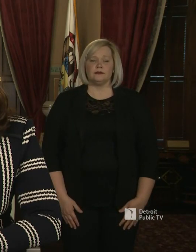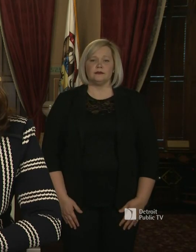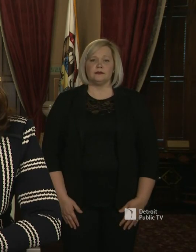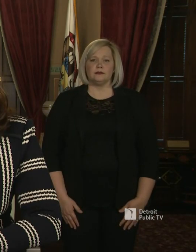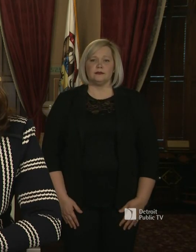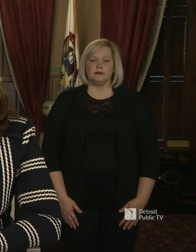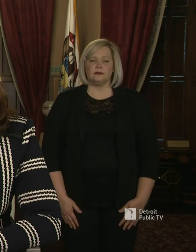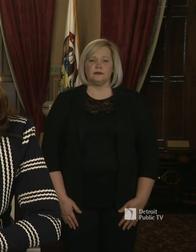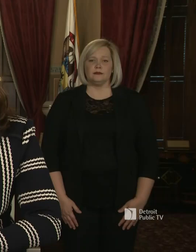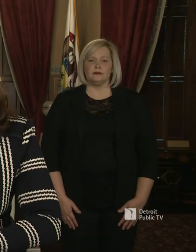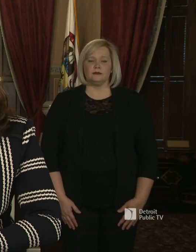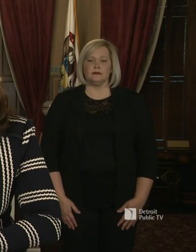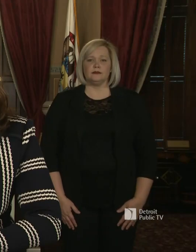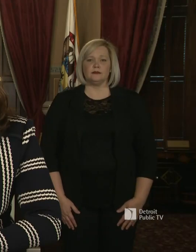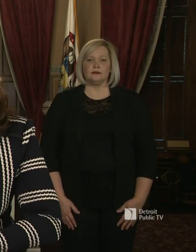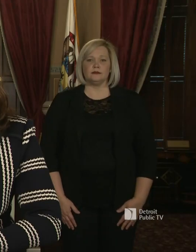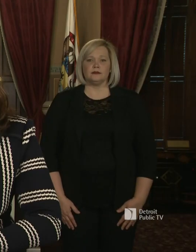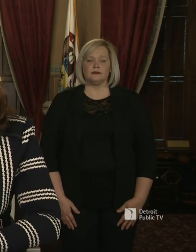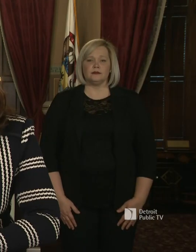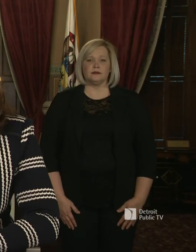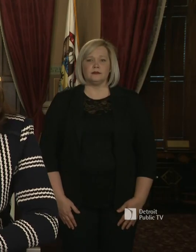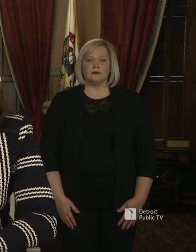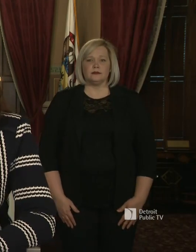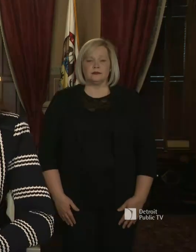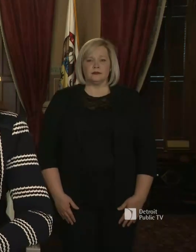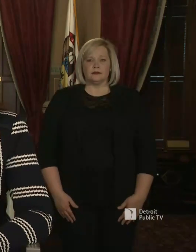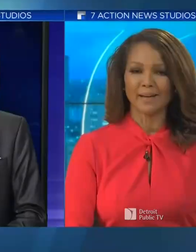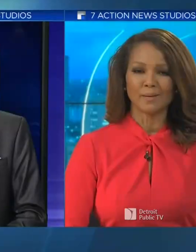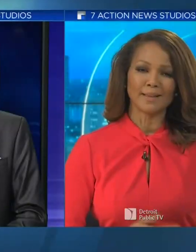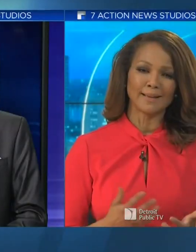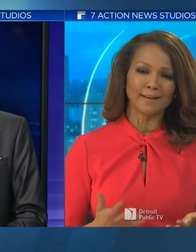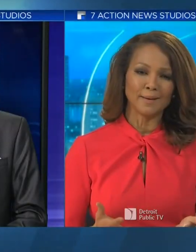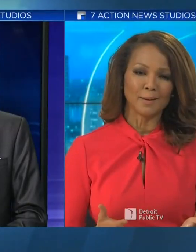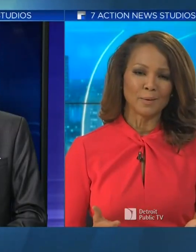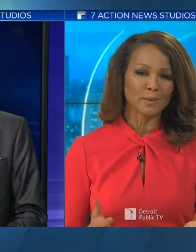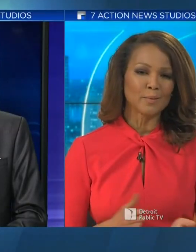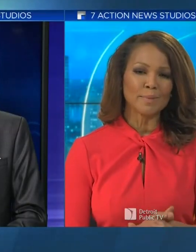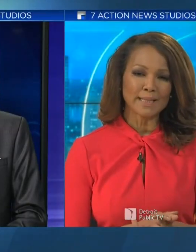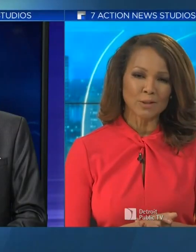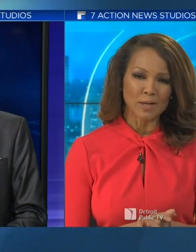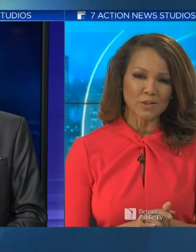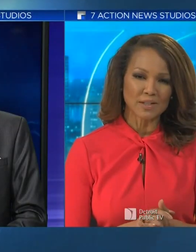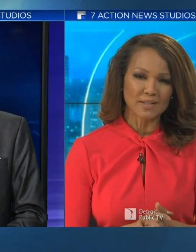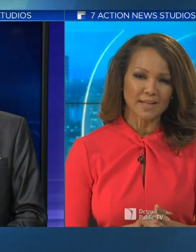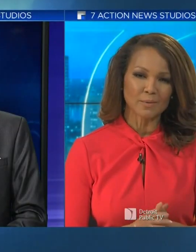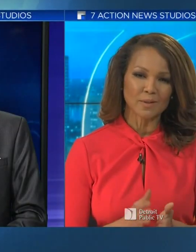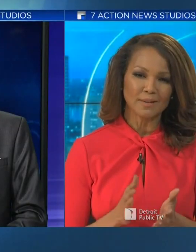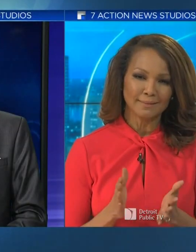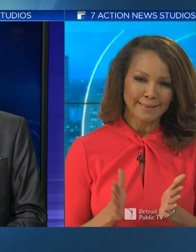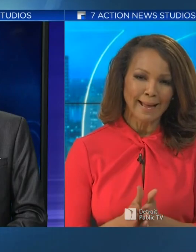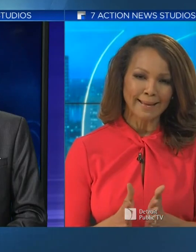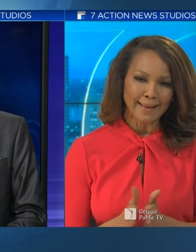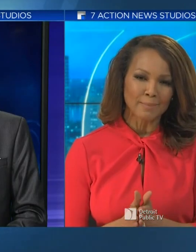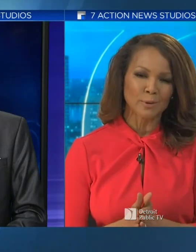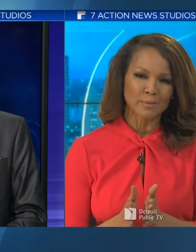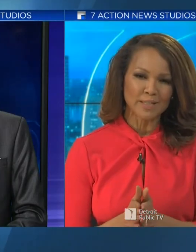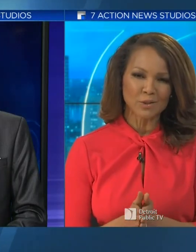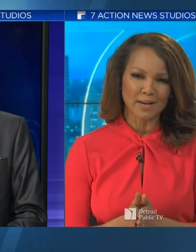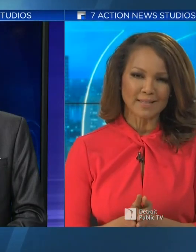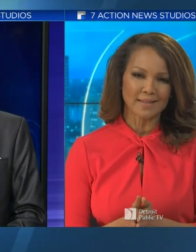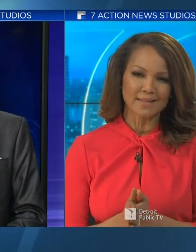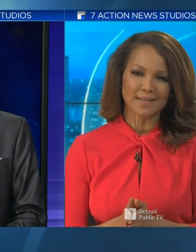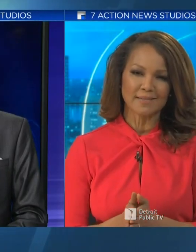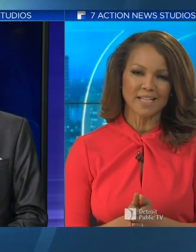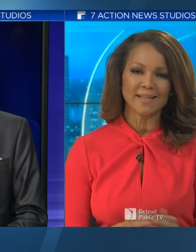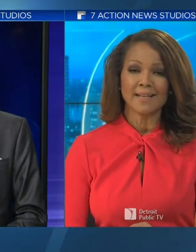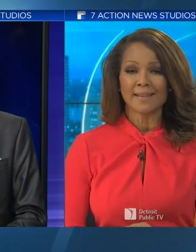We're definitely in this together. You know, we have reached the end of the hour and I know there were many questions that were not able to